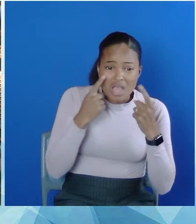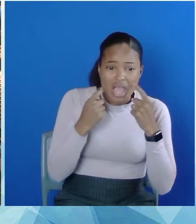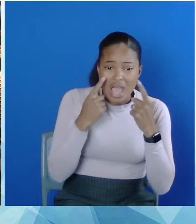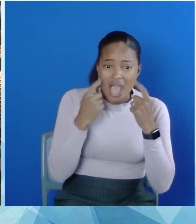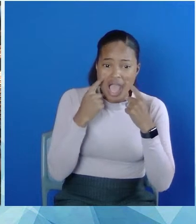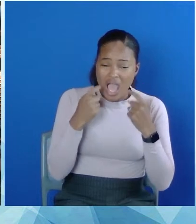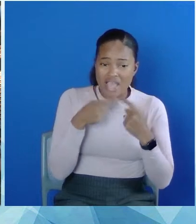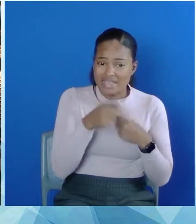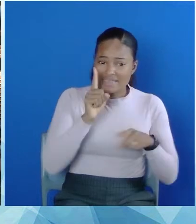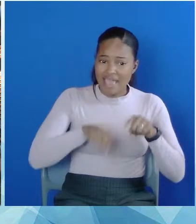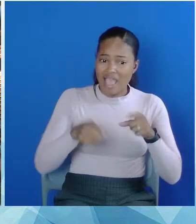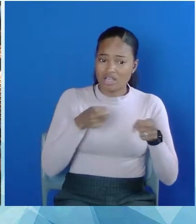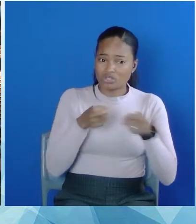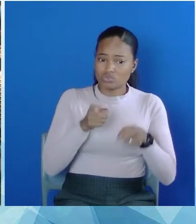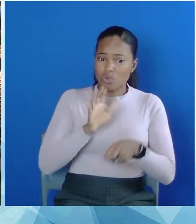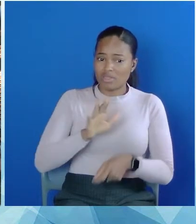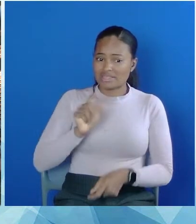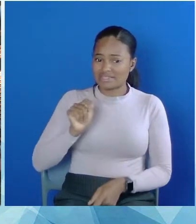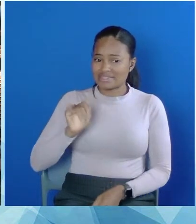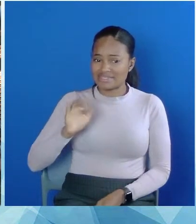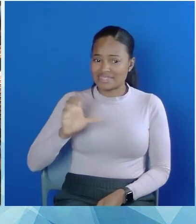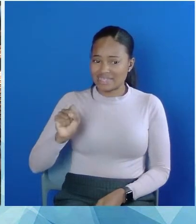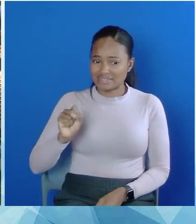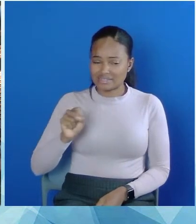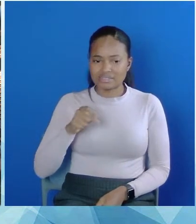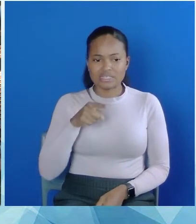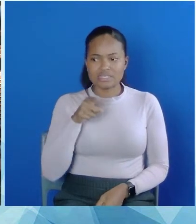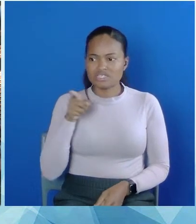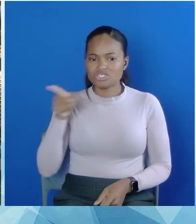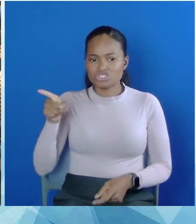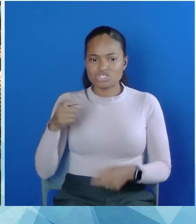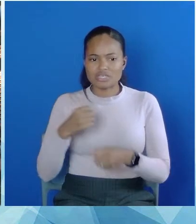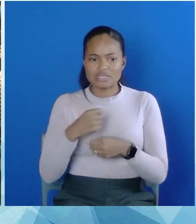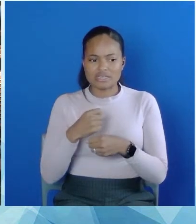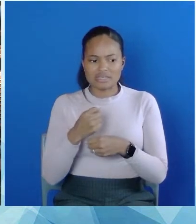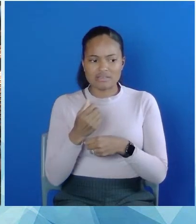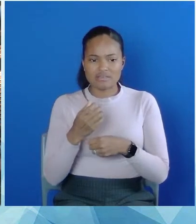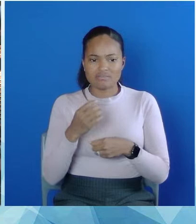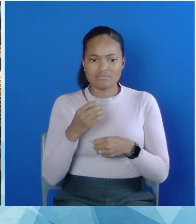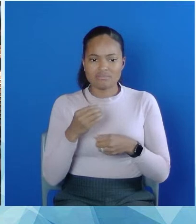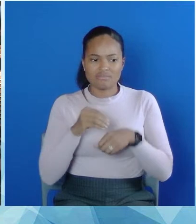She made my friends sad, and that made me so mad.